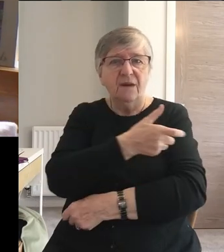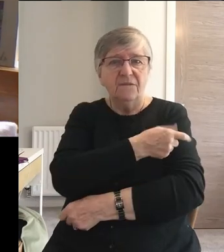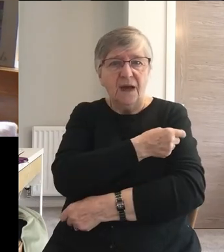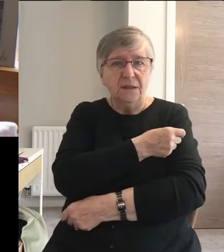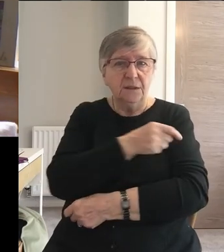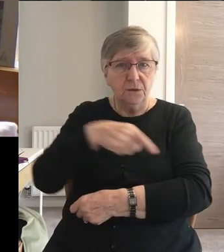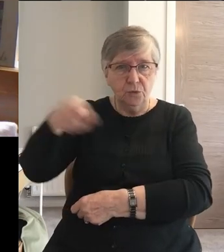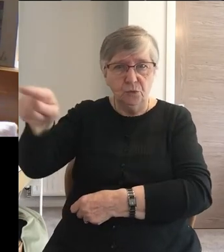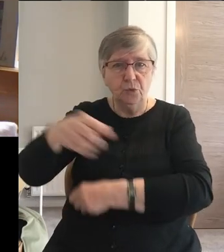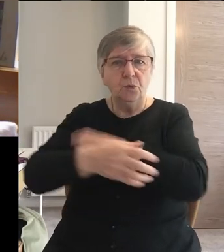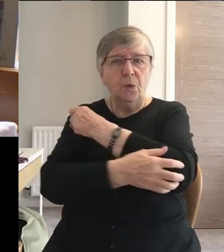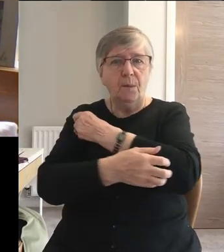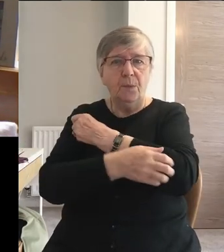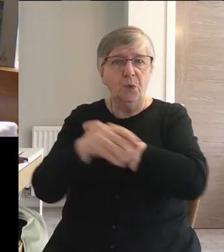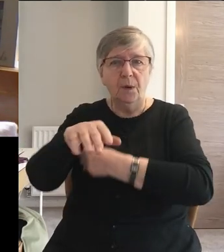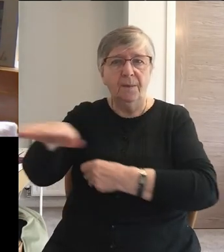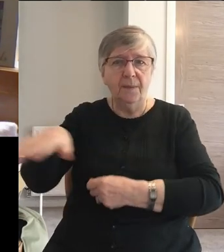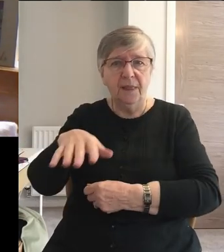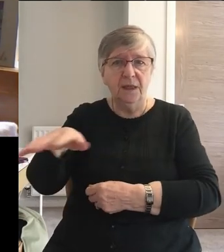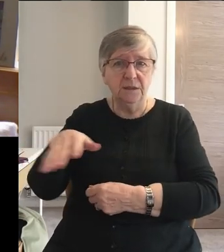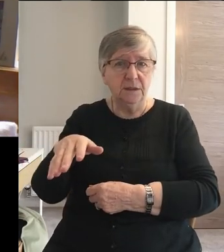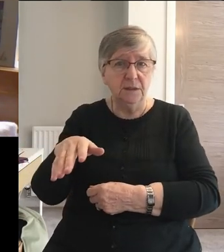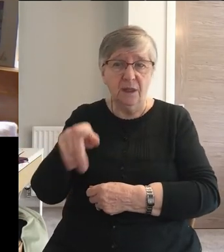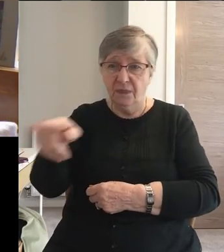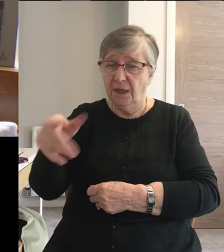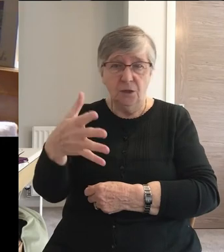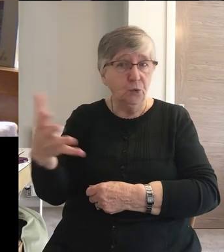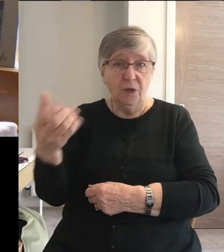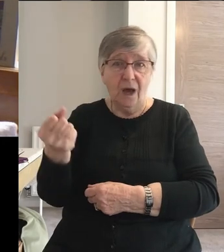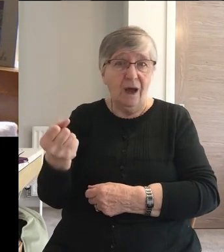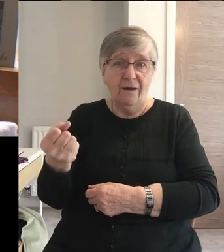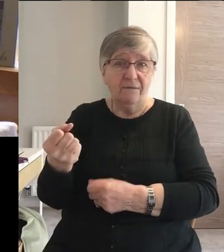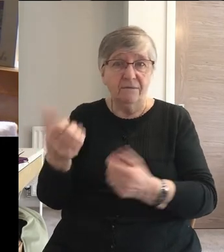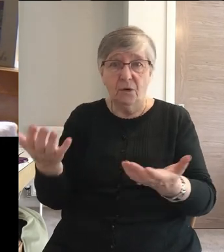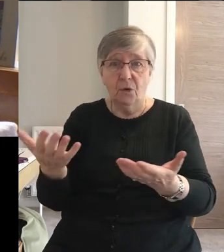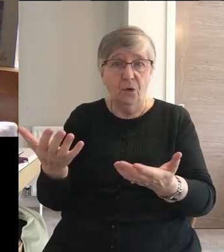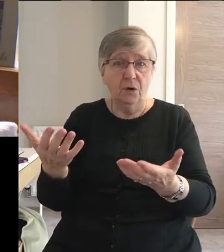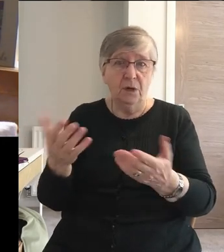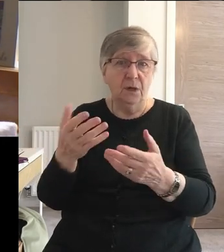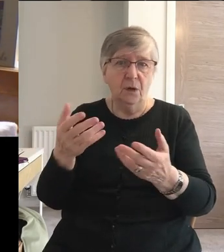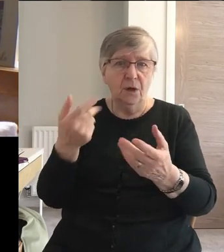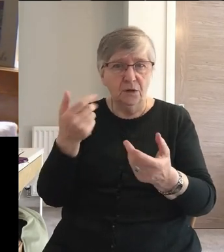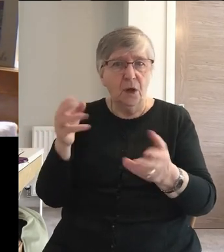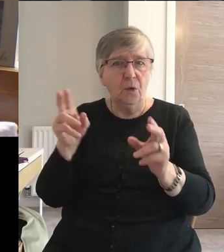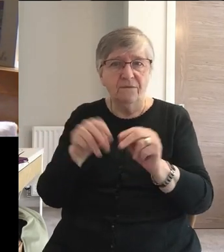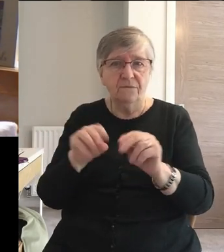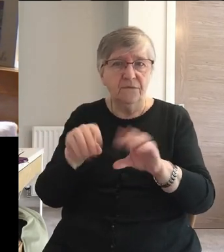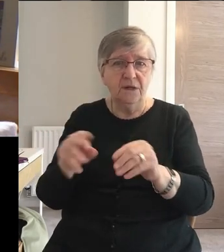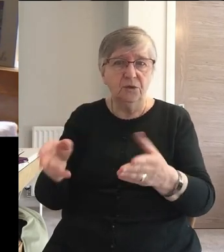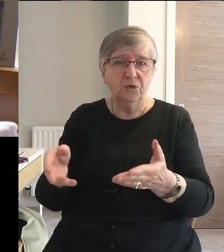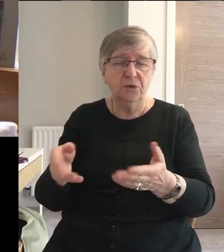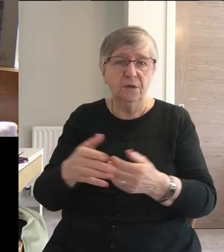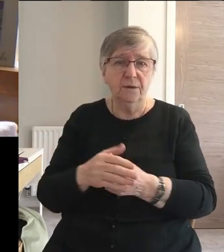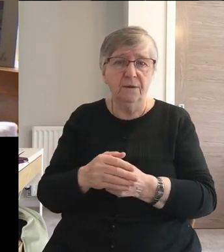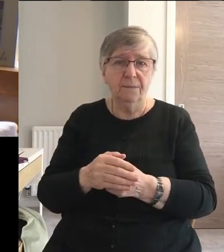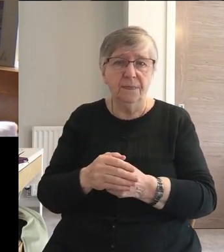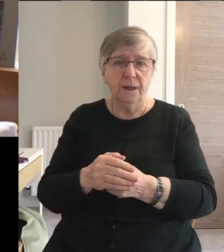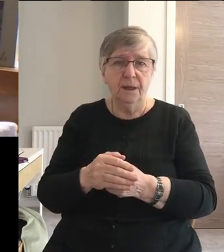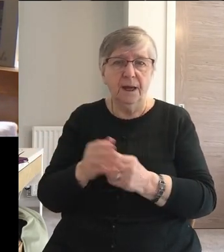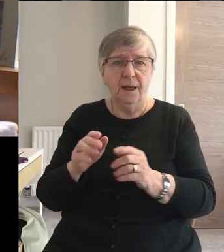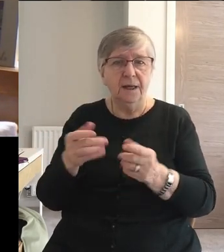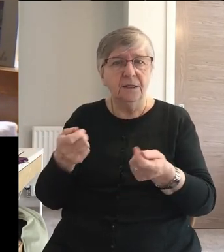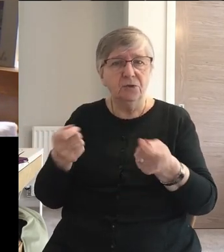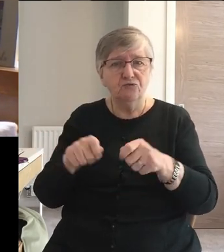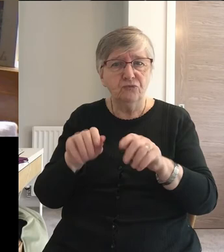to places where they are already running out or where there has never been any available. And as restrictions